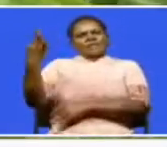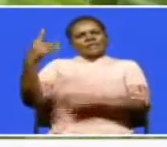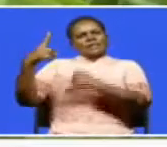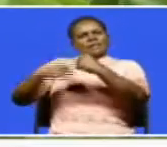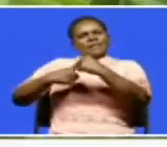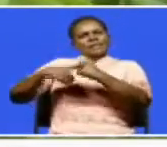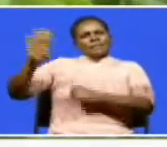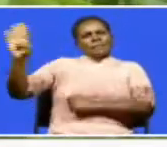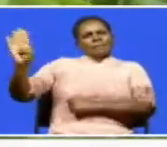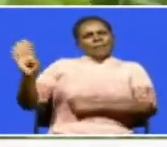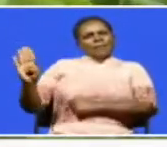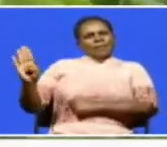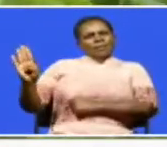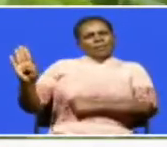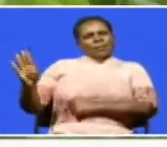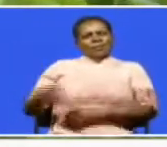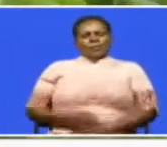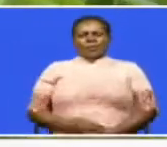billion shillings.